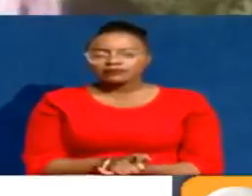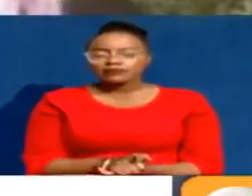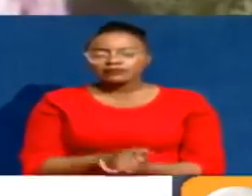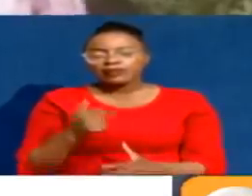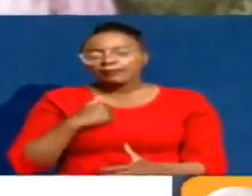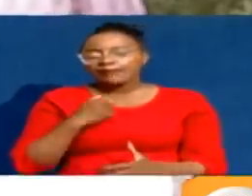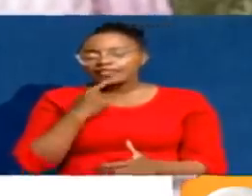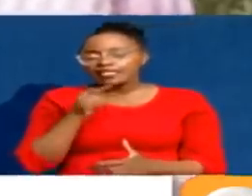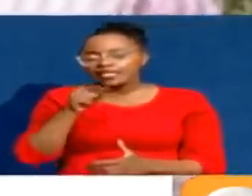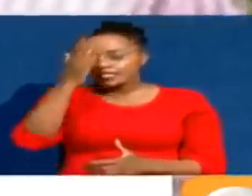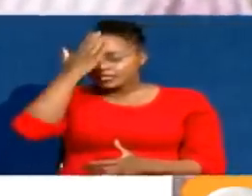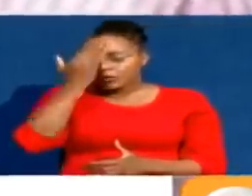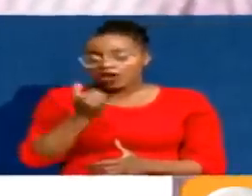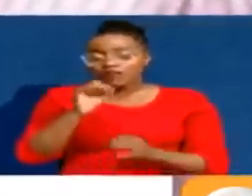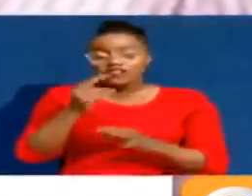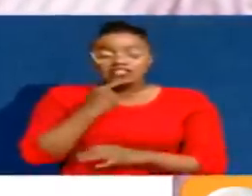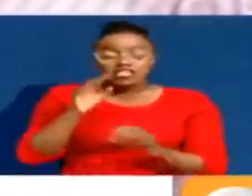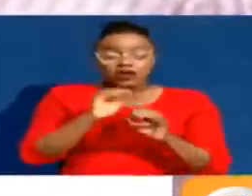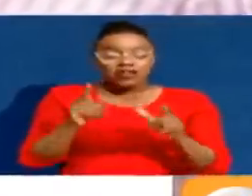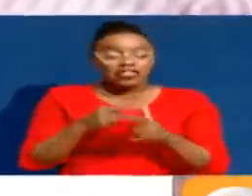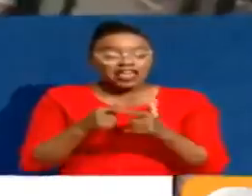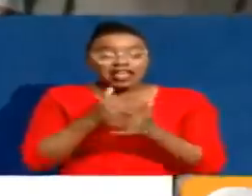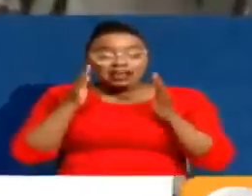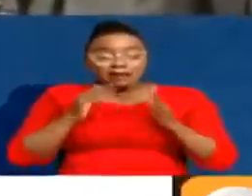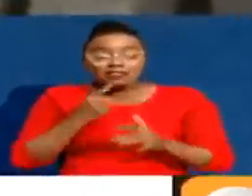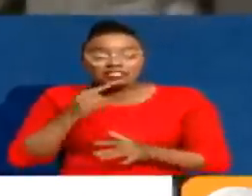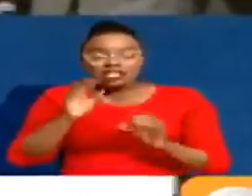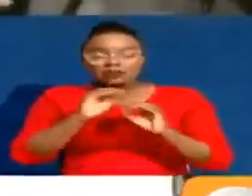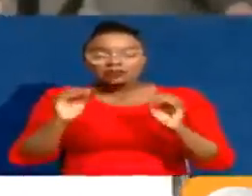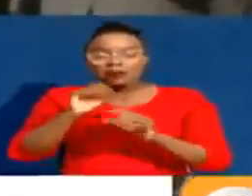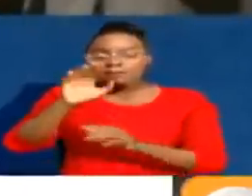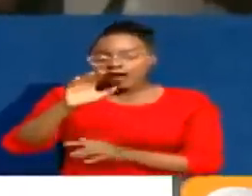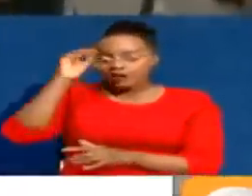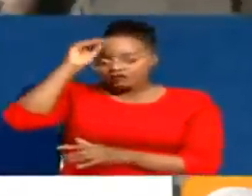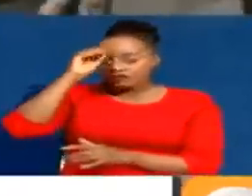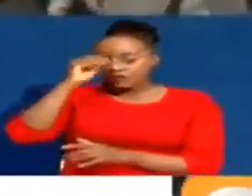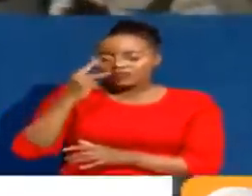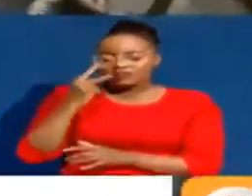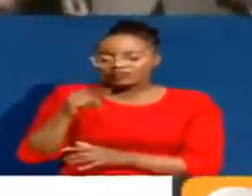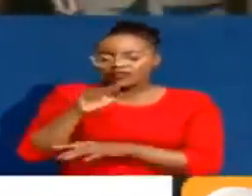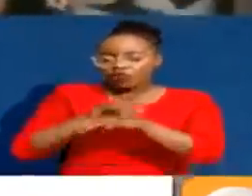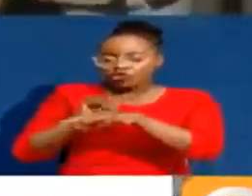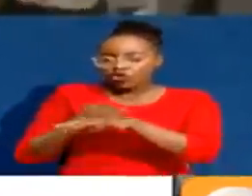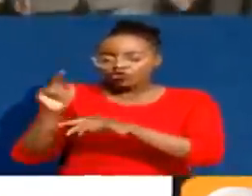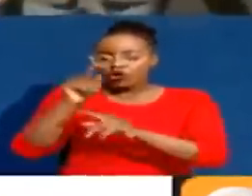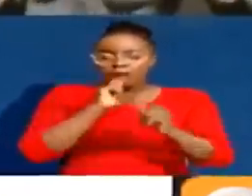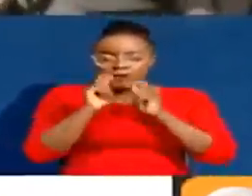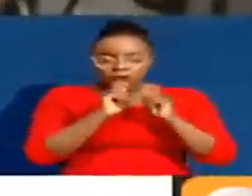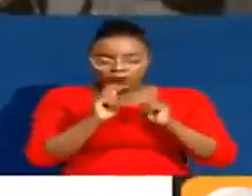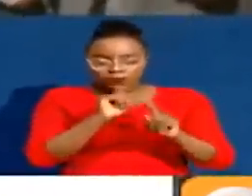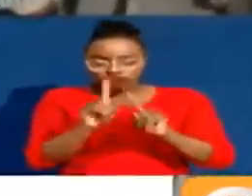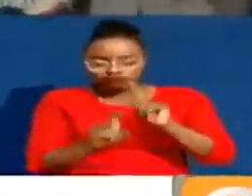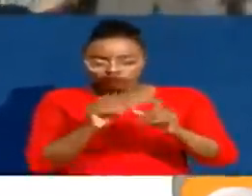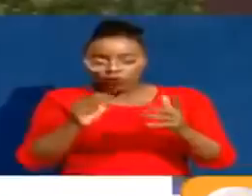I'm saying it because if I don't say it, nobody will. His sentiments saw him summoned for questioning at the DC